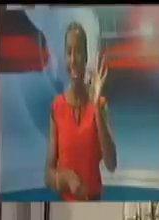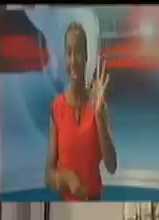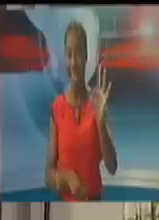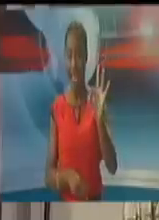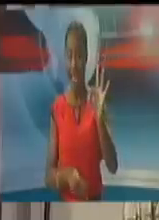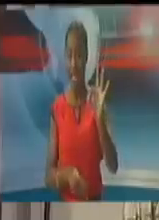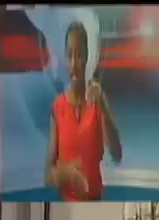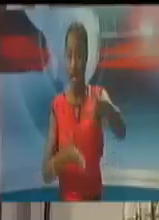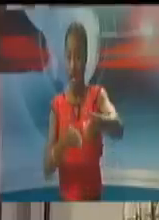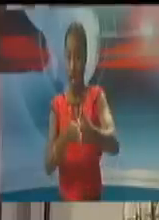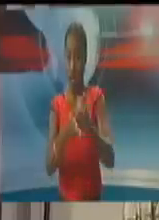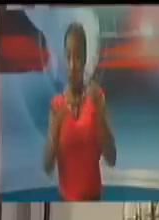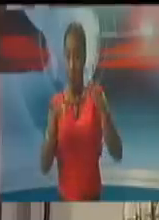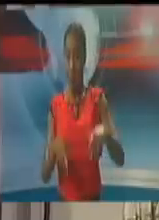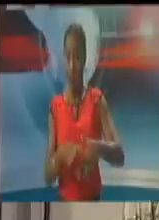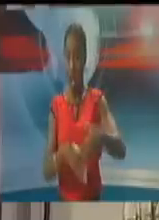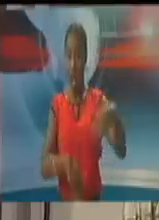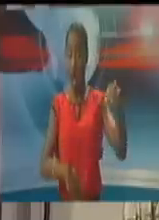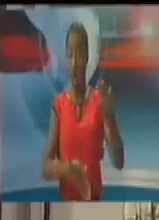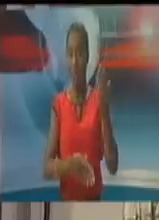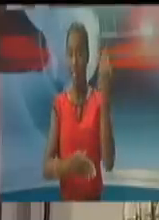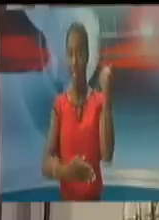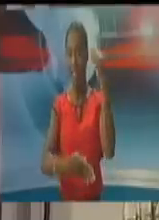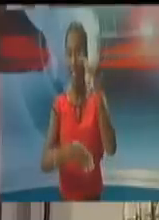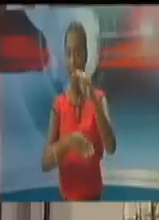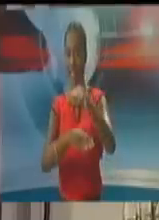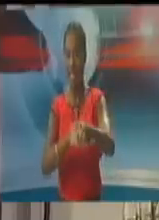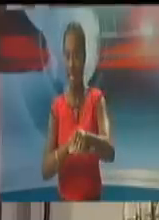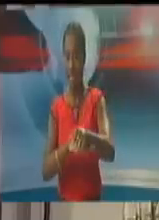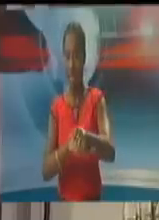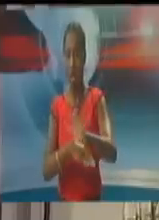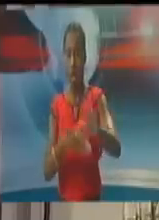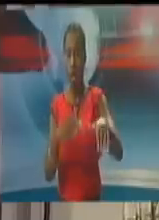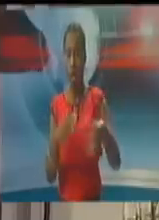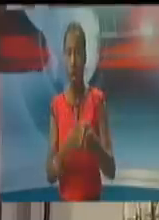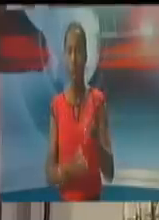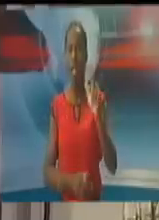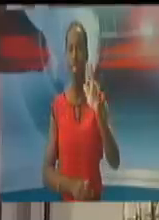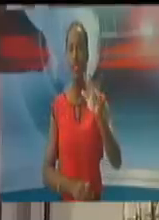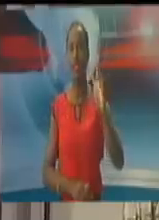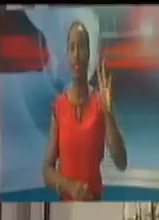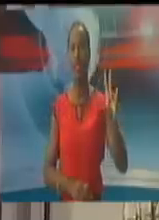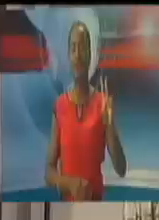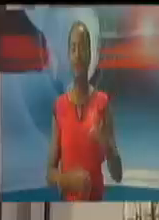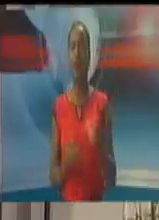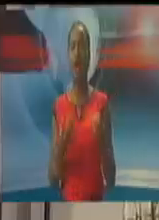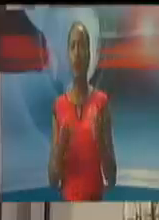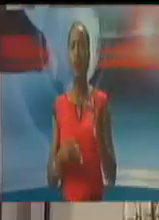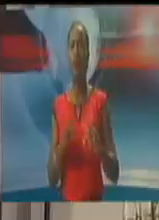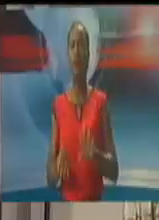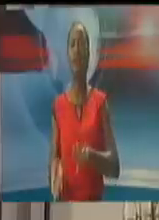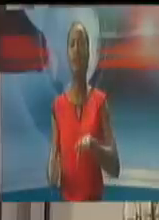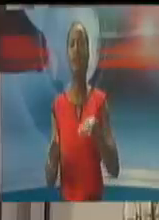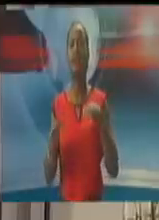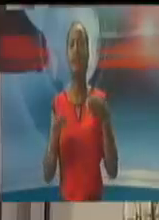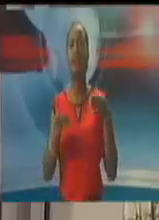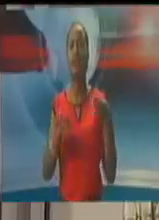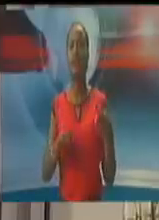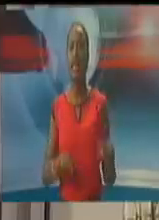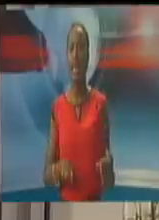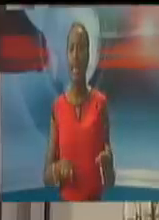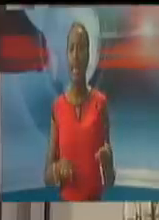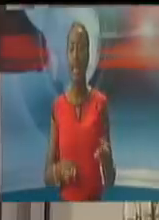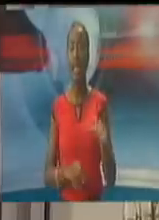evening. So discharges, 37. Total number of deaths, sadly,